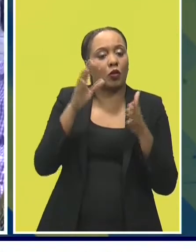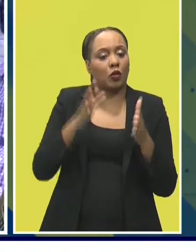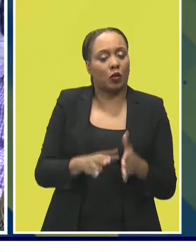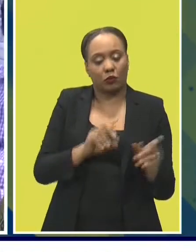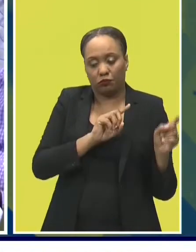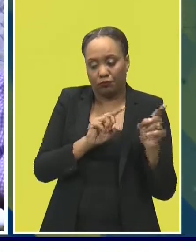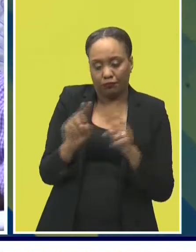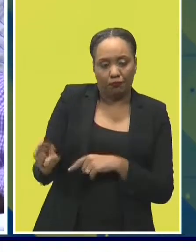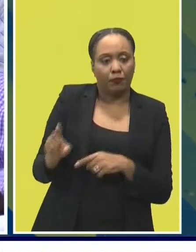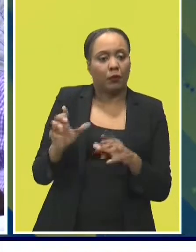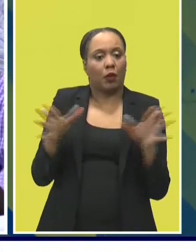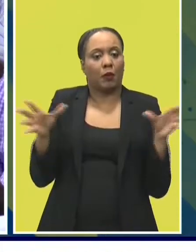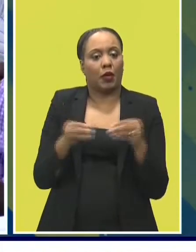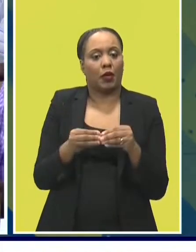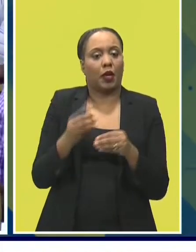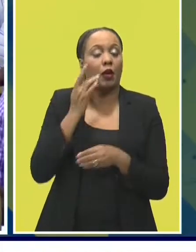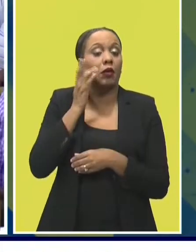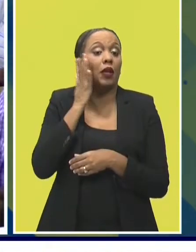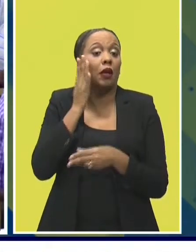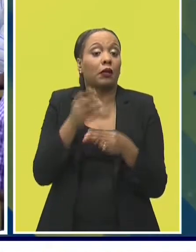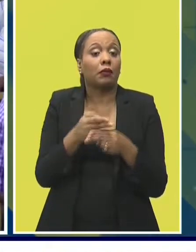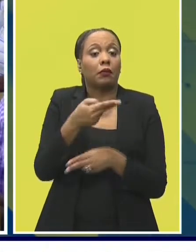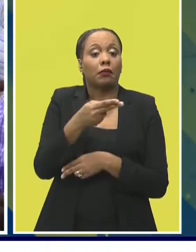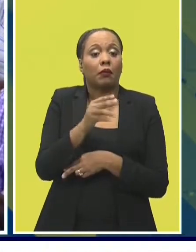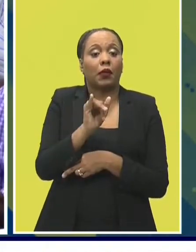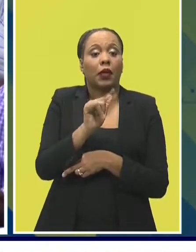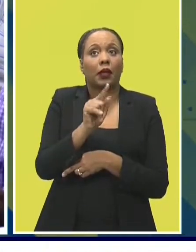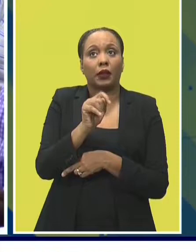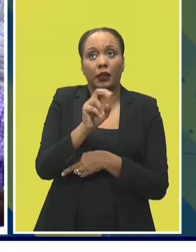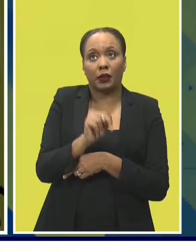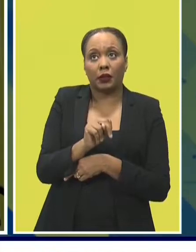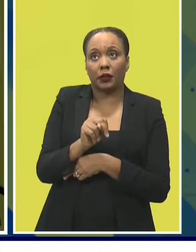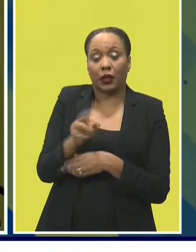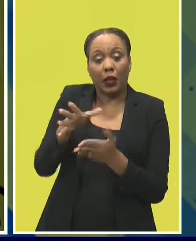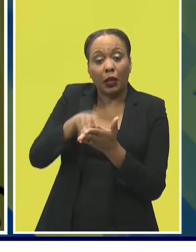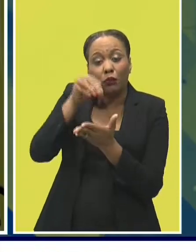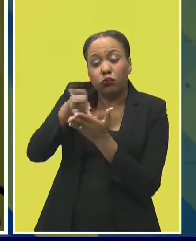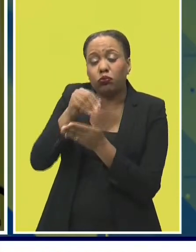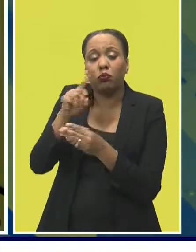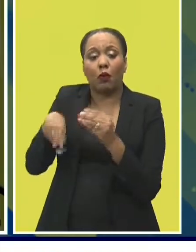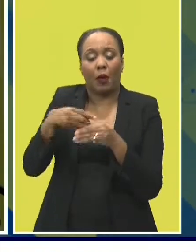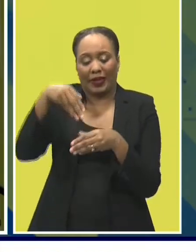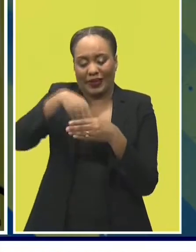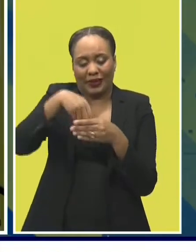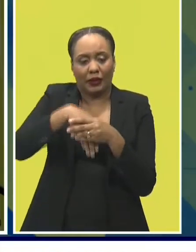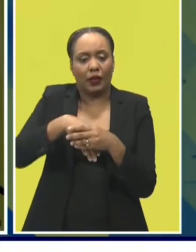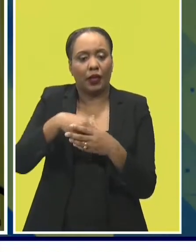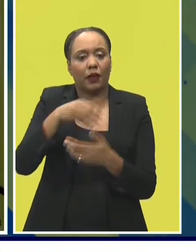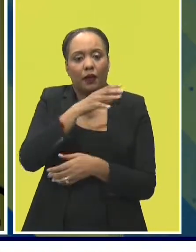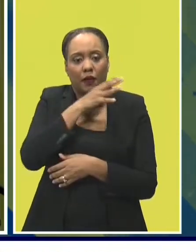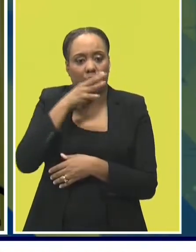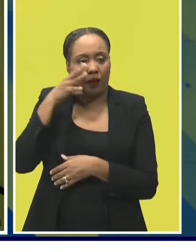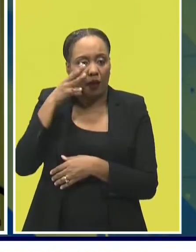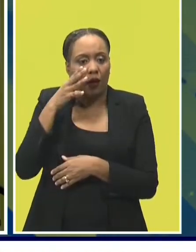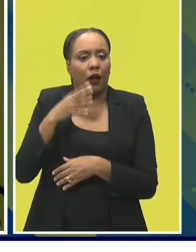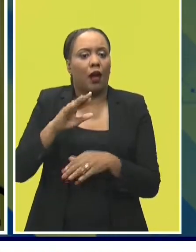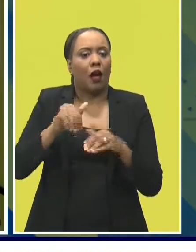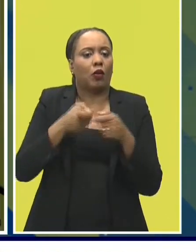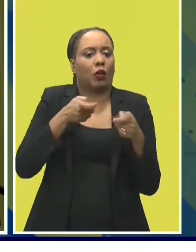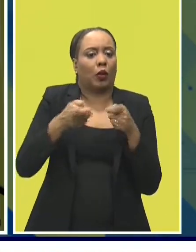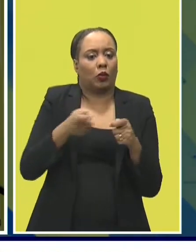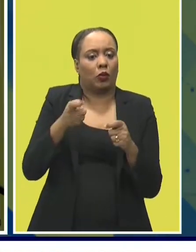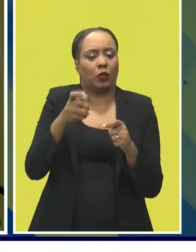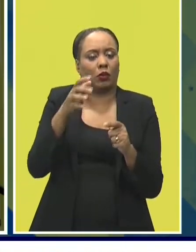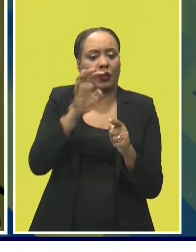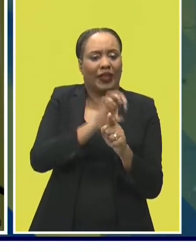during a forum at the Hilton Hotel. They learned about the progress made with respect to vertical indoor farming, precision agriculture, controlled environment